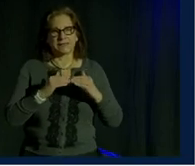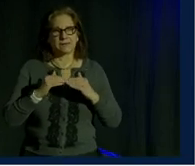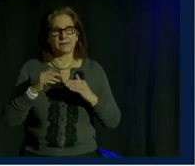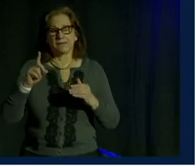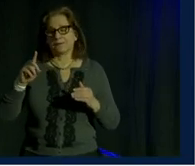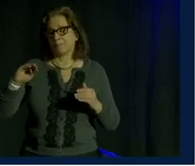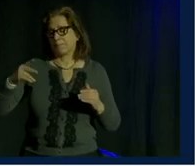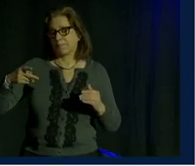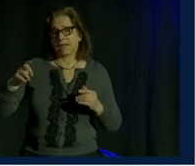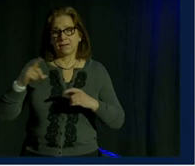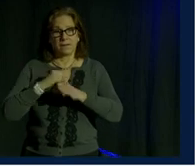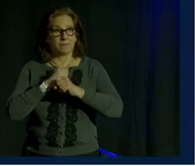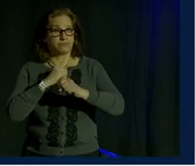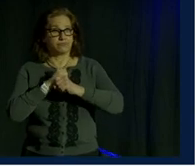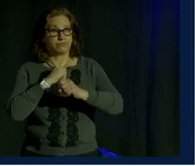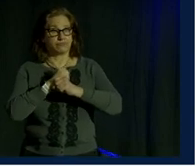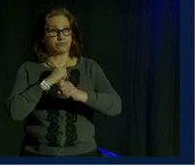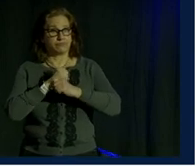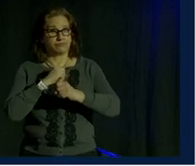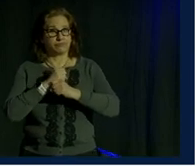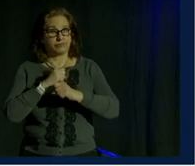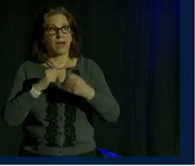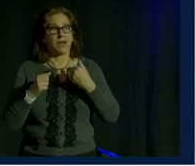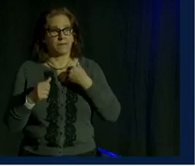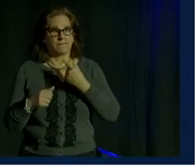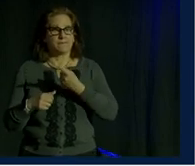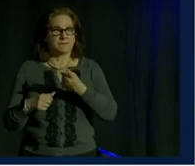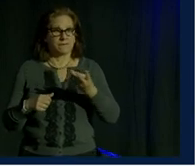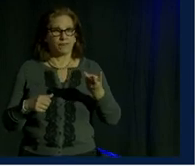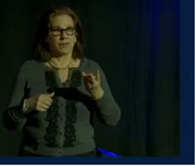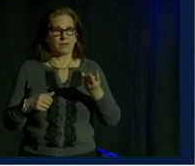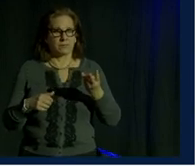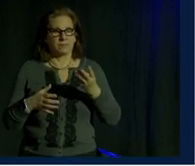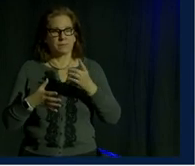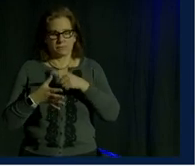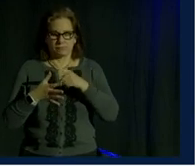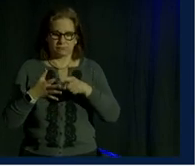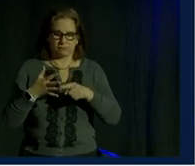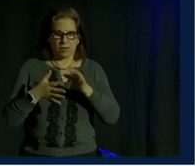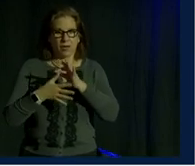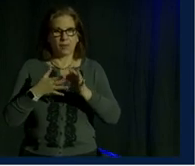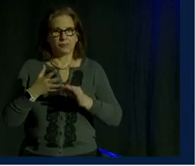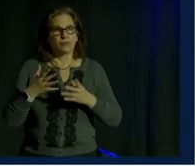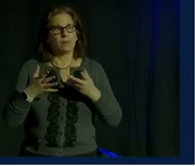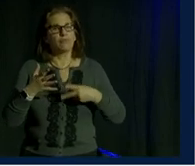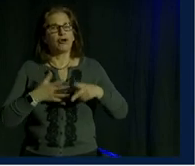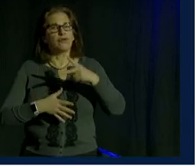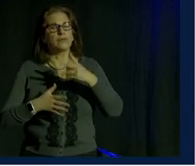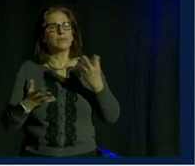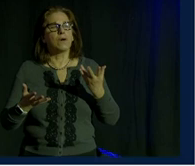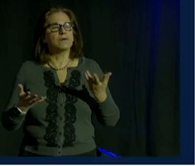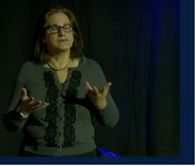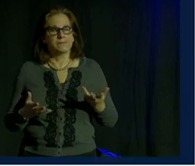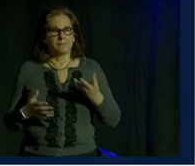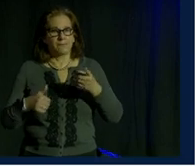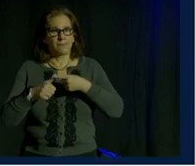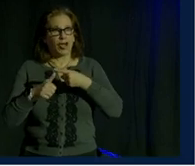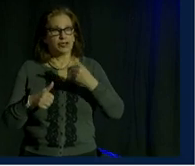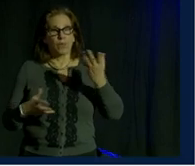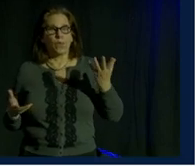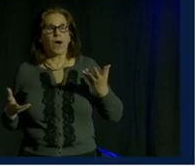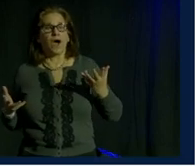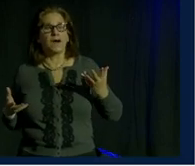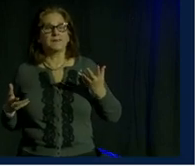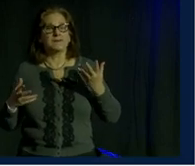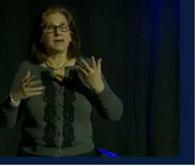following opportunities will prioritize teams that maximize equity and inclusion in their proposals